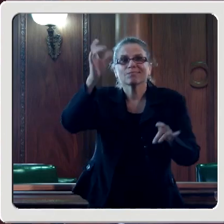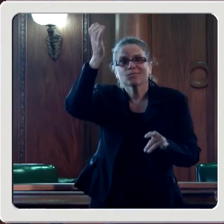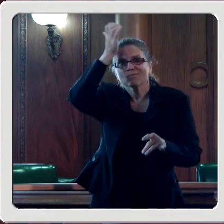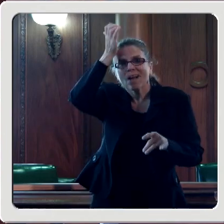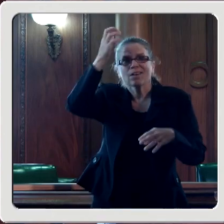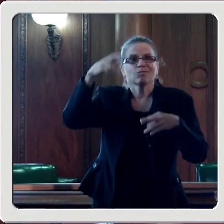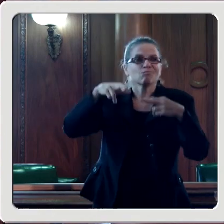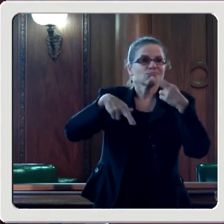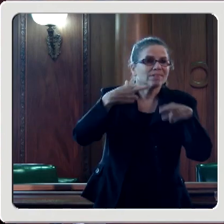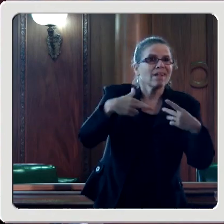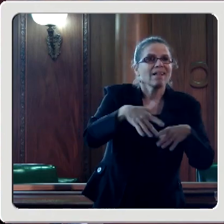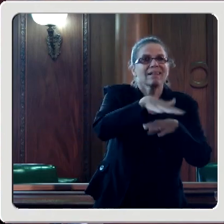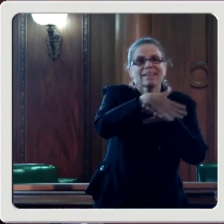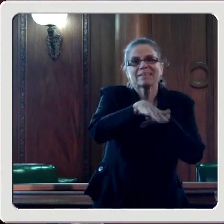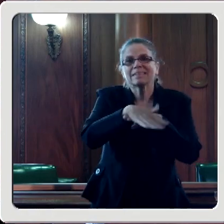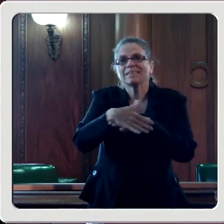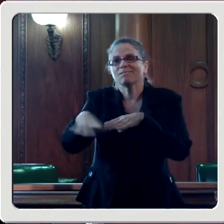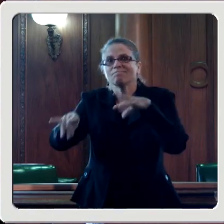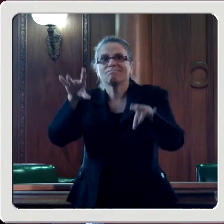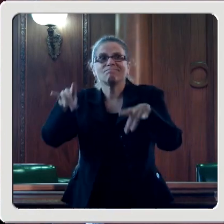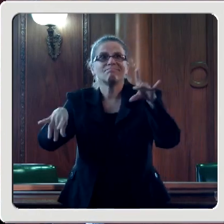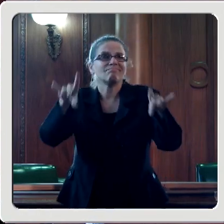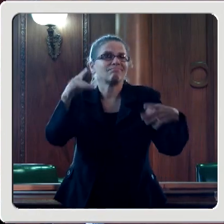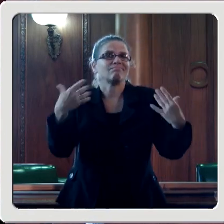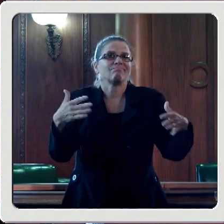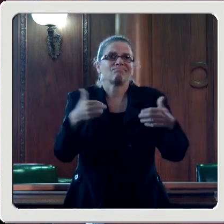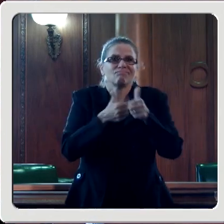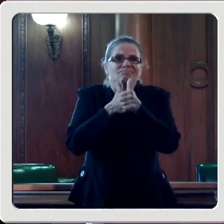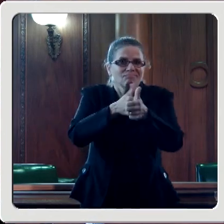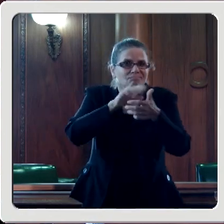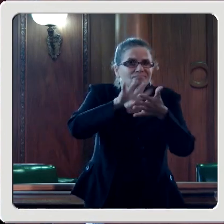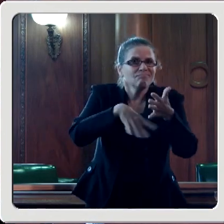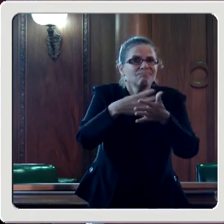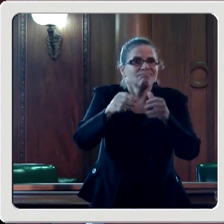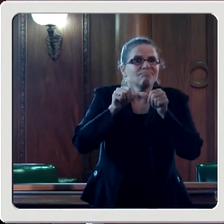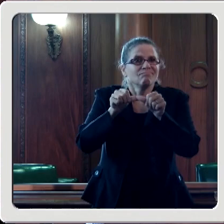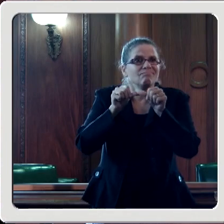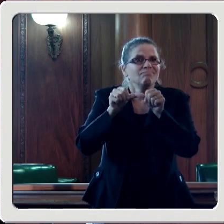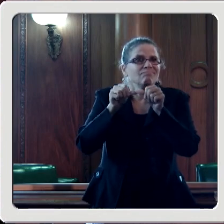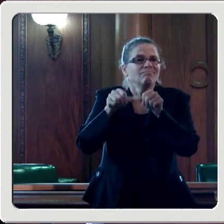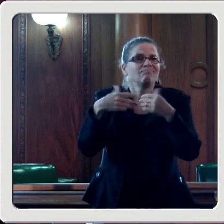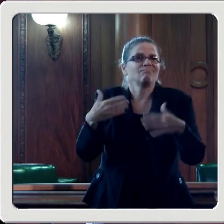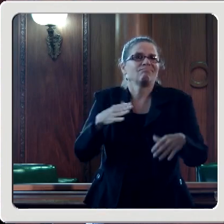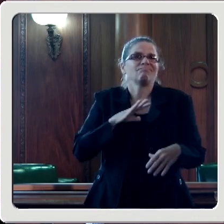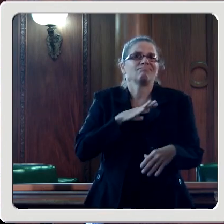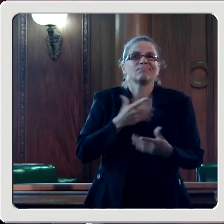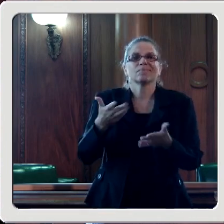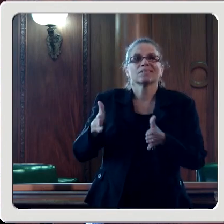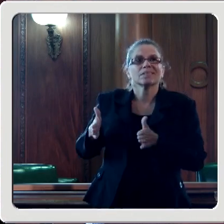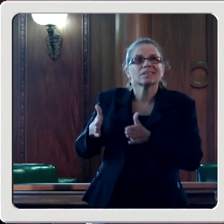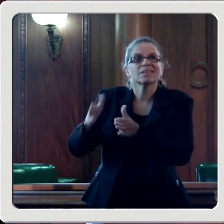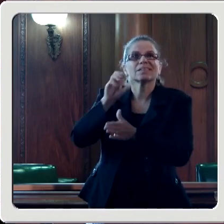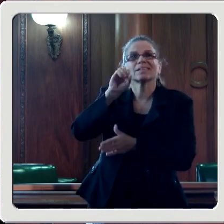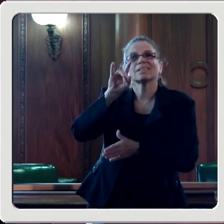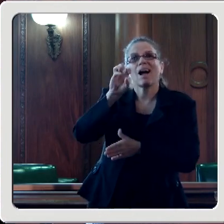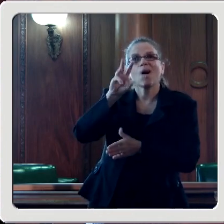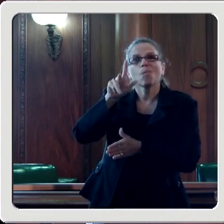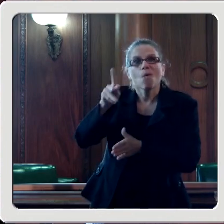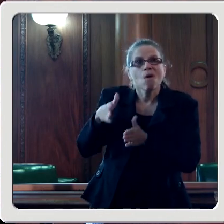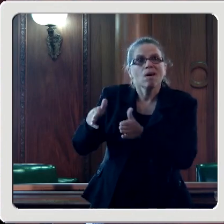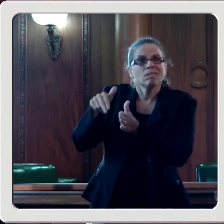bulk yard waste. Construction continues to go on, sidewalk work, and I'll tell you, I was in Six